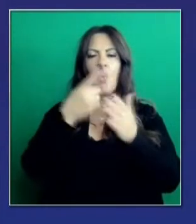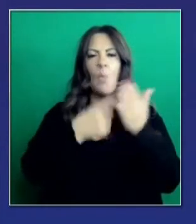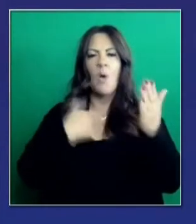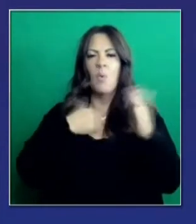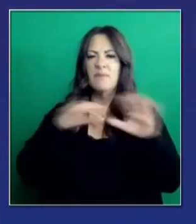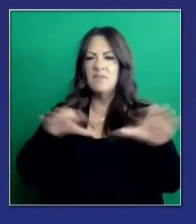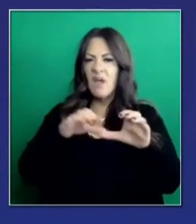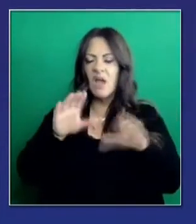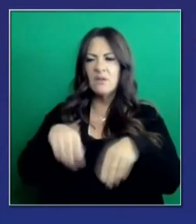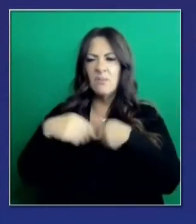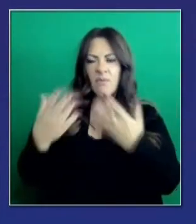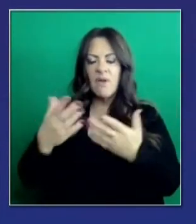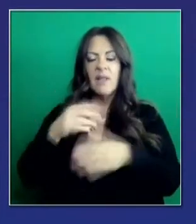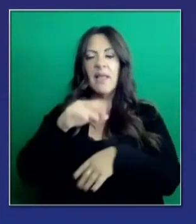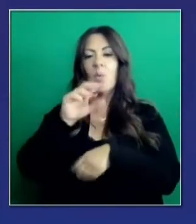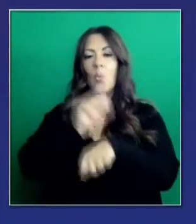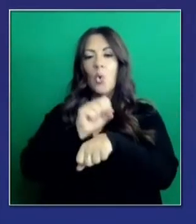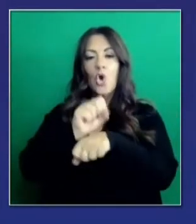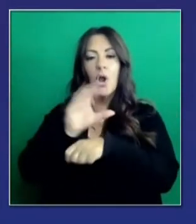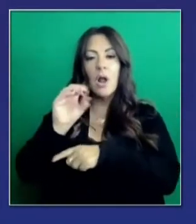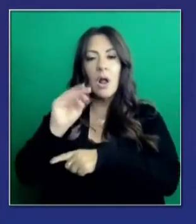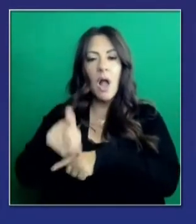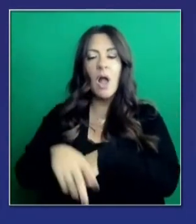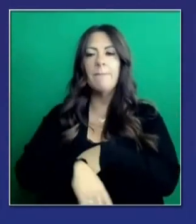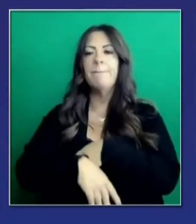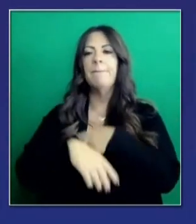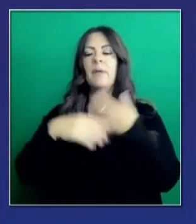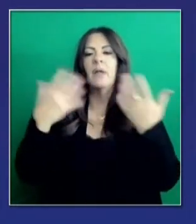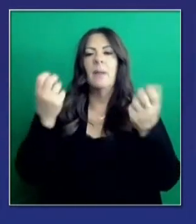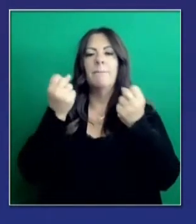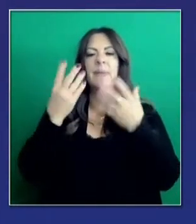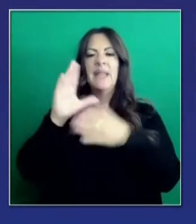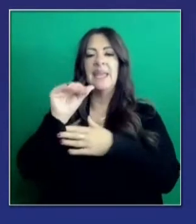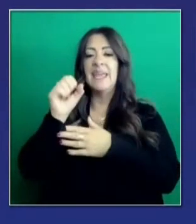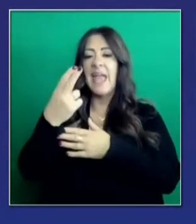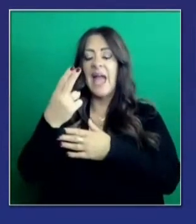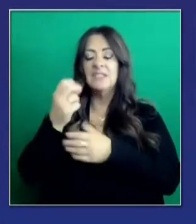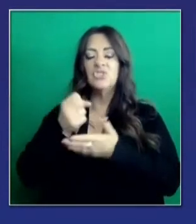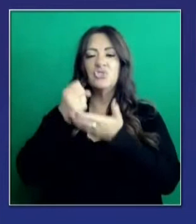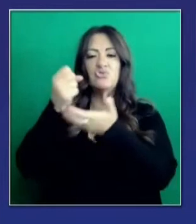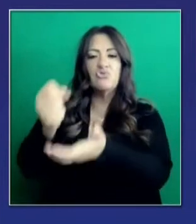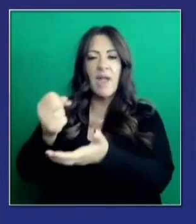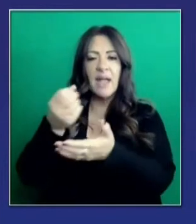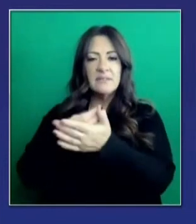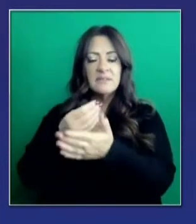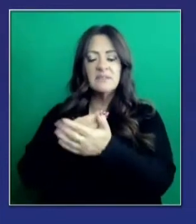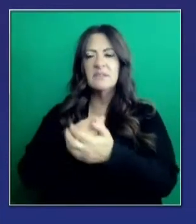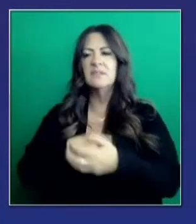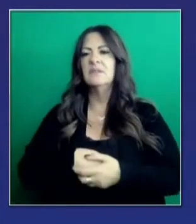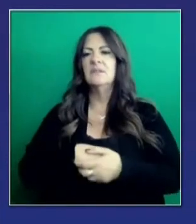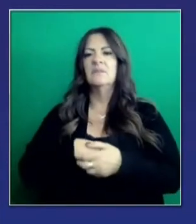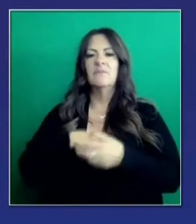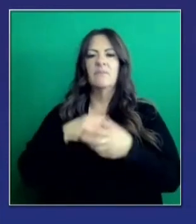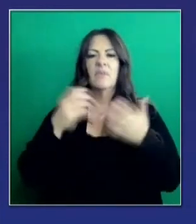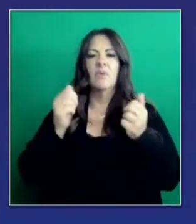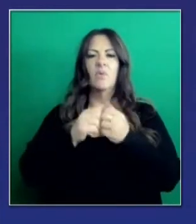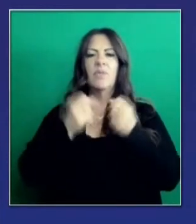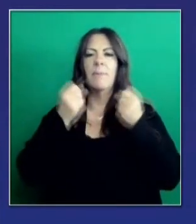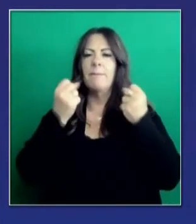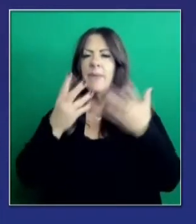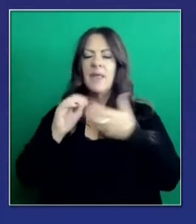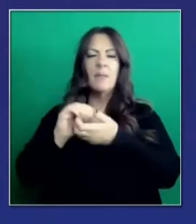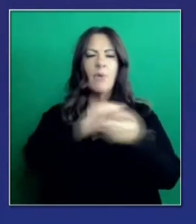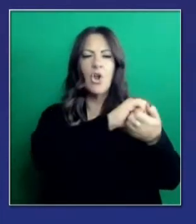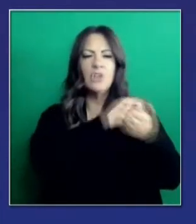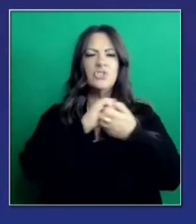comp issues associated with those cash grants that we provided no other state at the time had considered, and all the work we've done with philanthropy and the partnerships we've created with